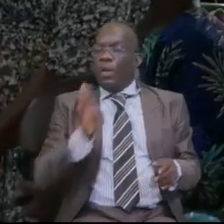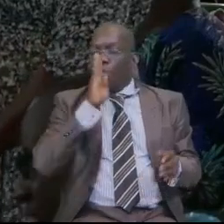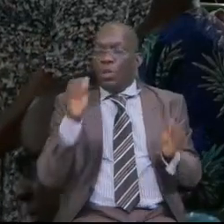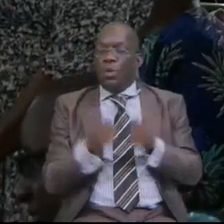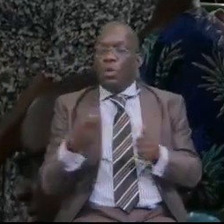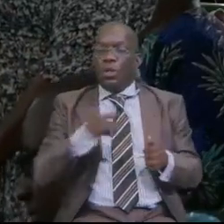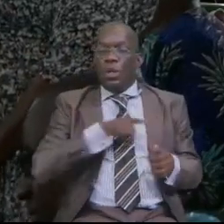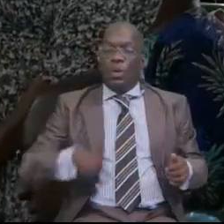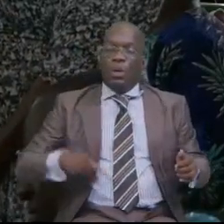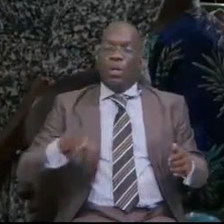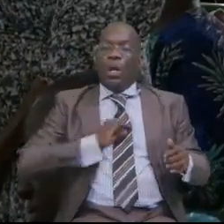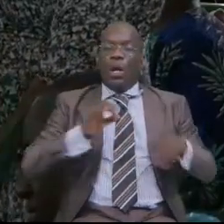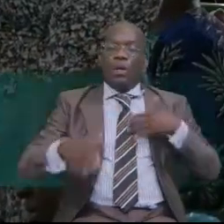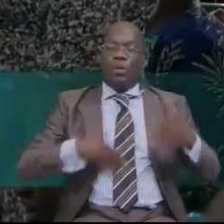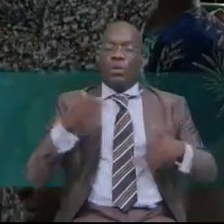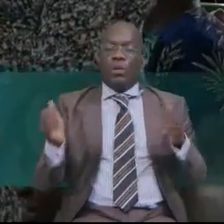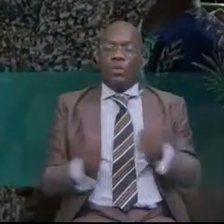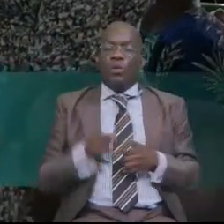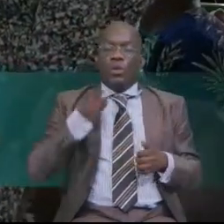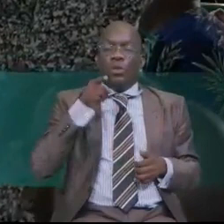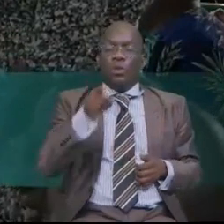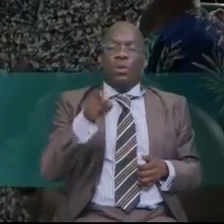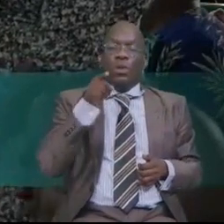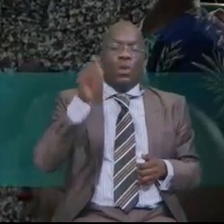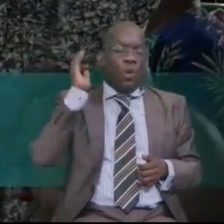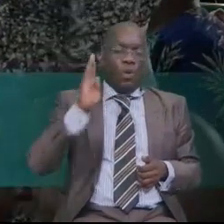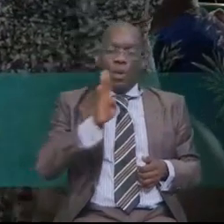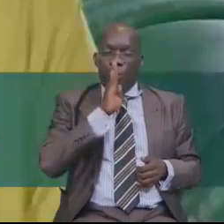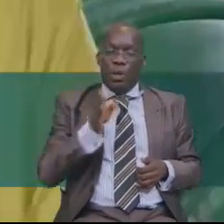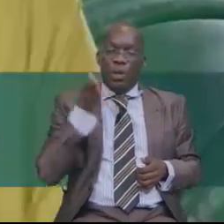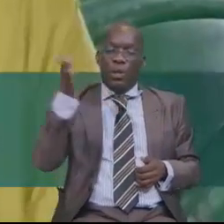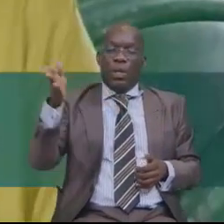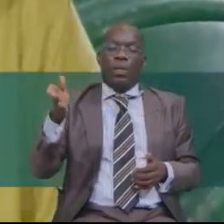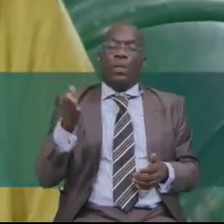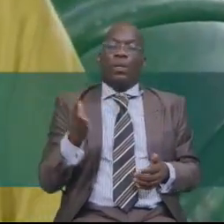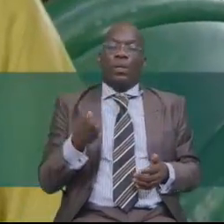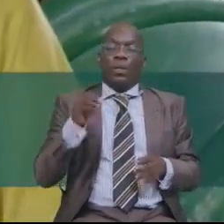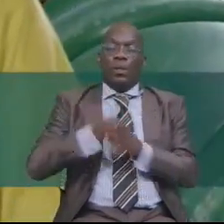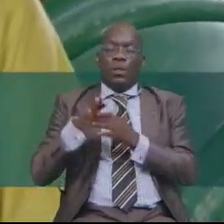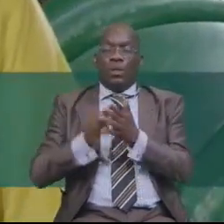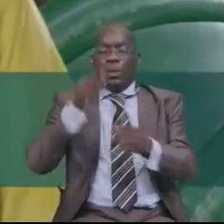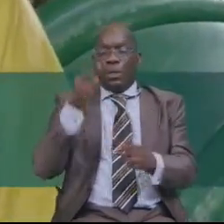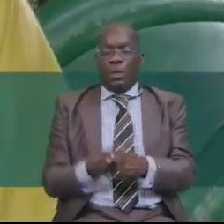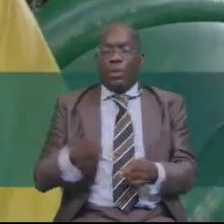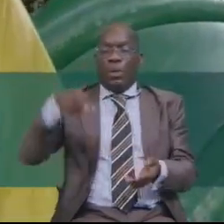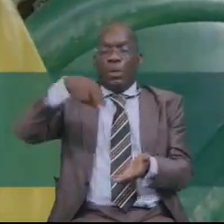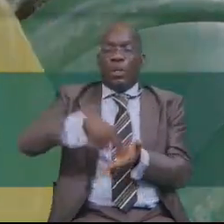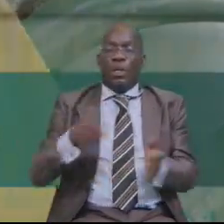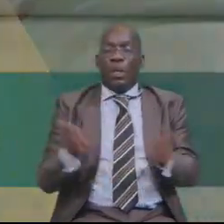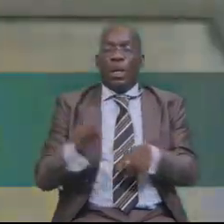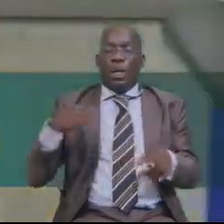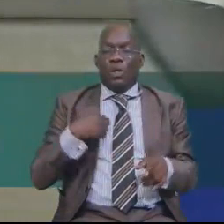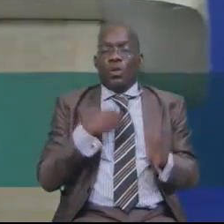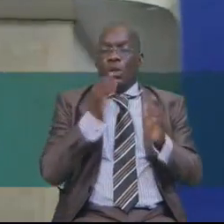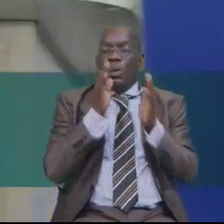I rejoice with you, you will be there. Let's rise up now and talk to the Lord in